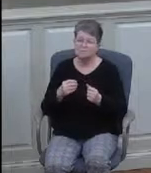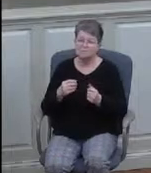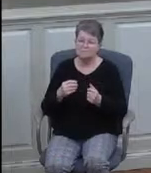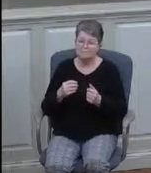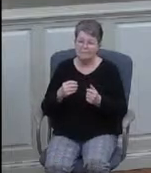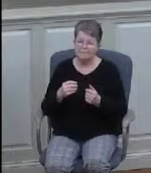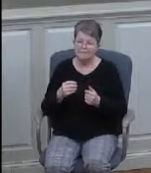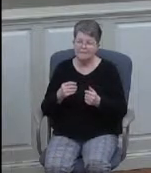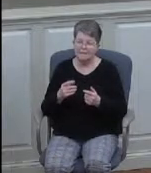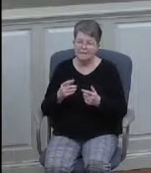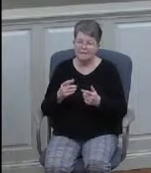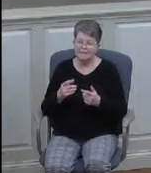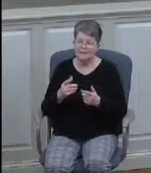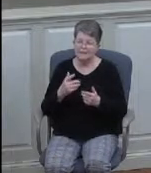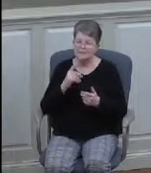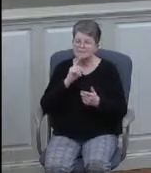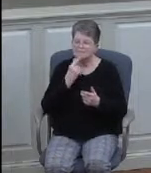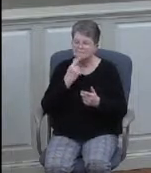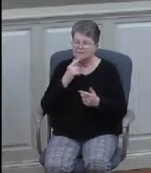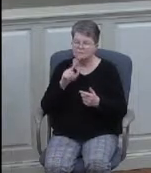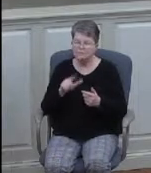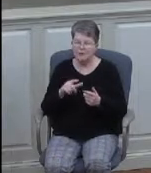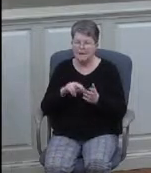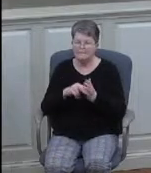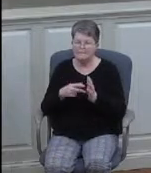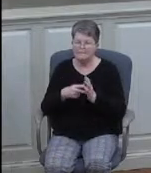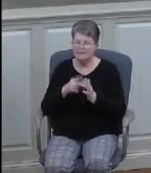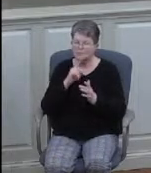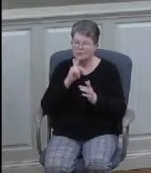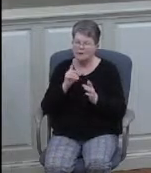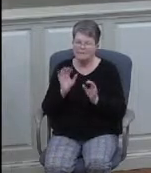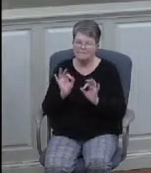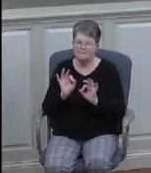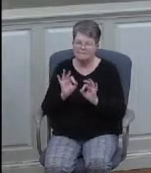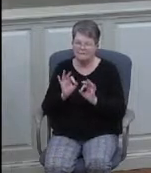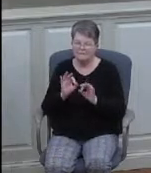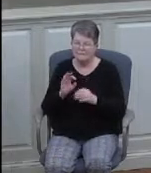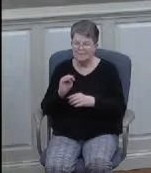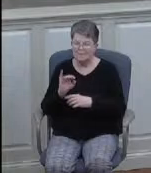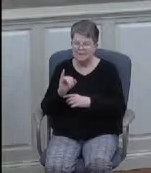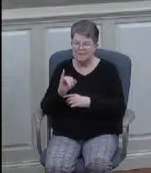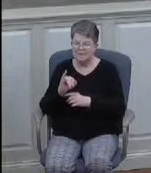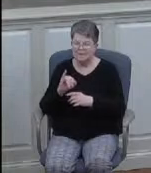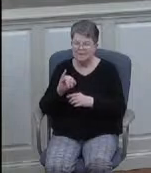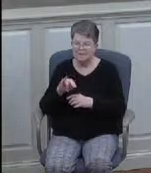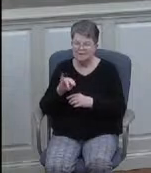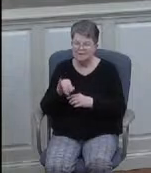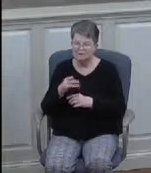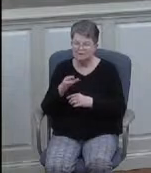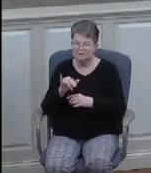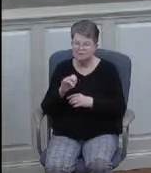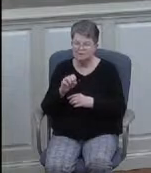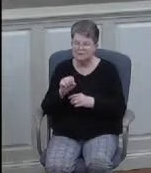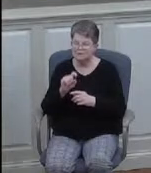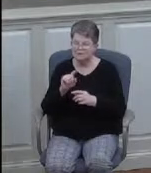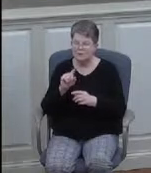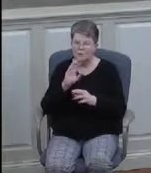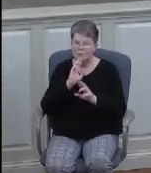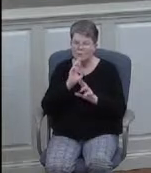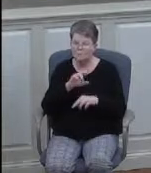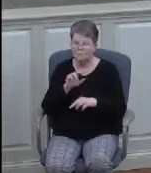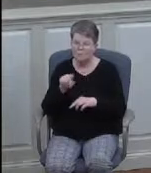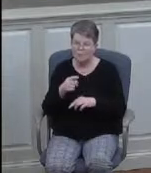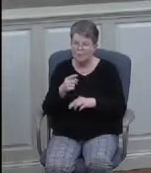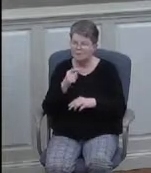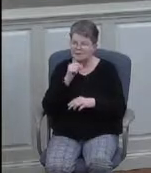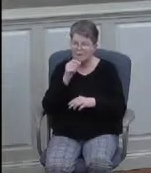but our severity was low. And what I mean by that is we had minor injuries that could have been, you know, report only, did not seek medical